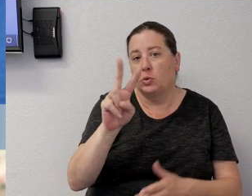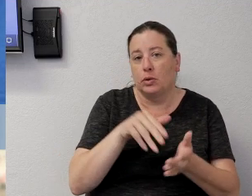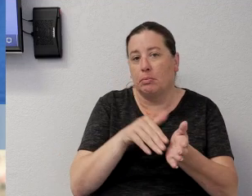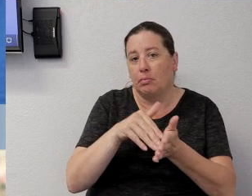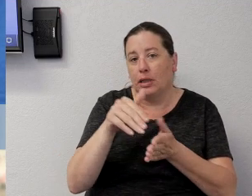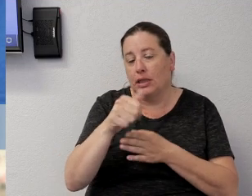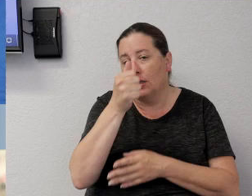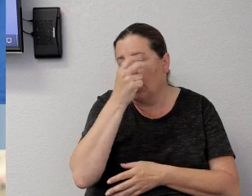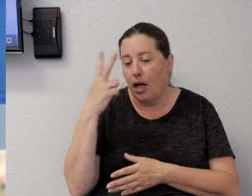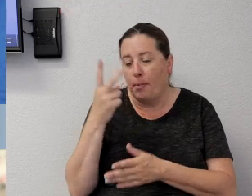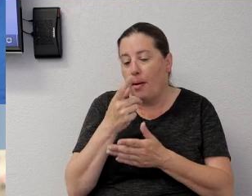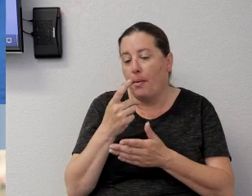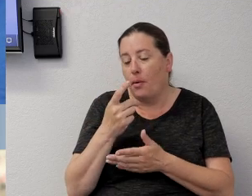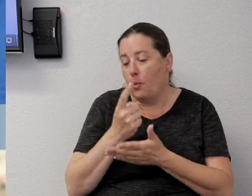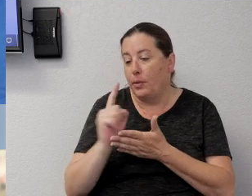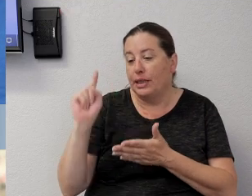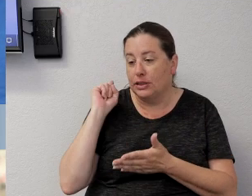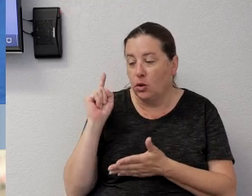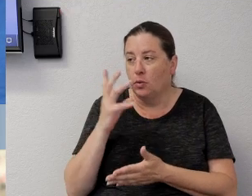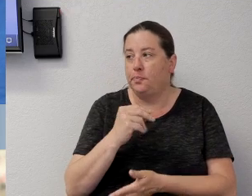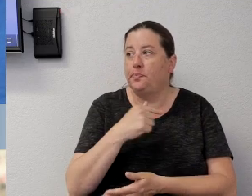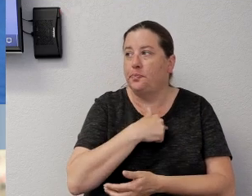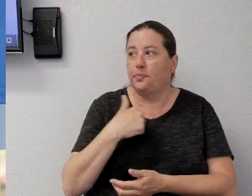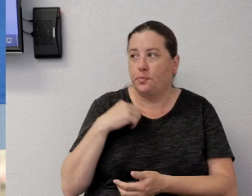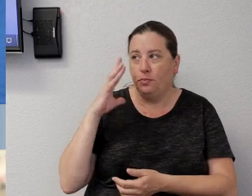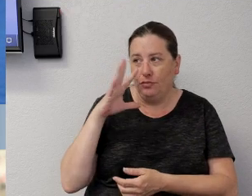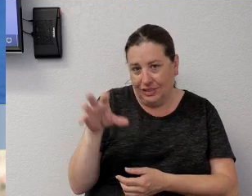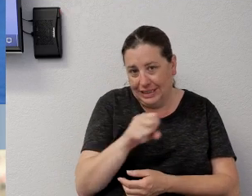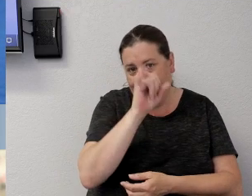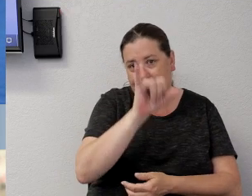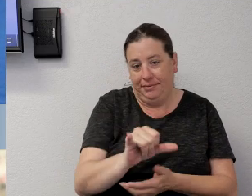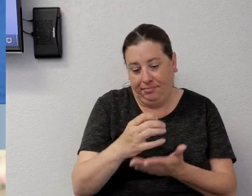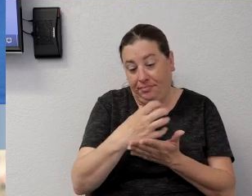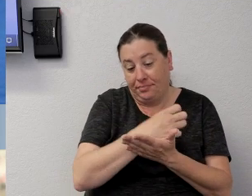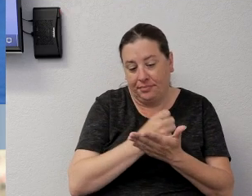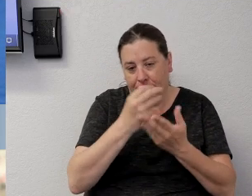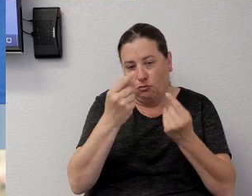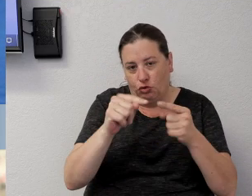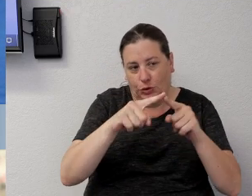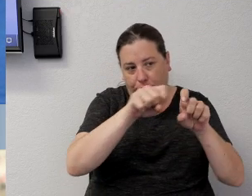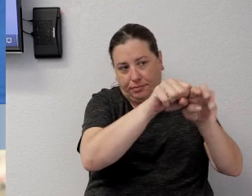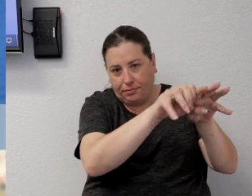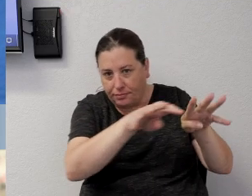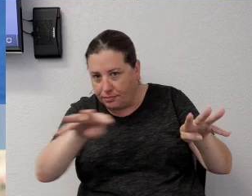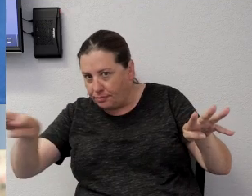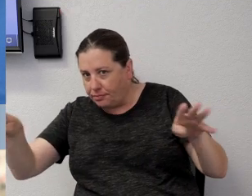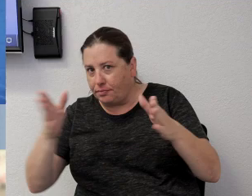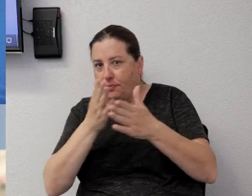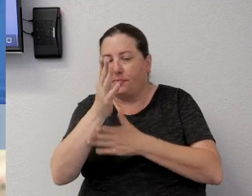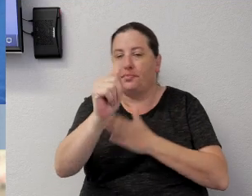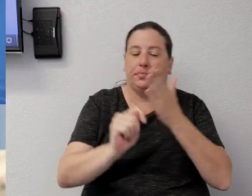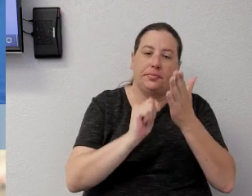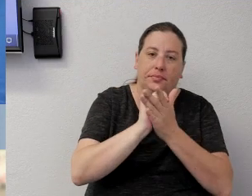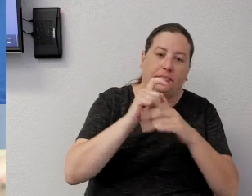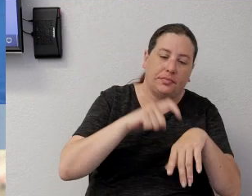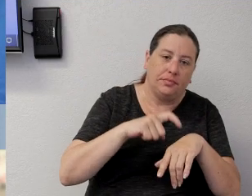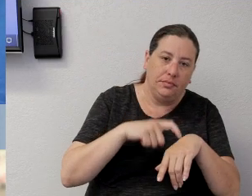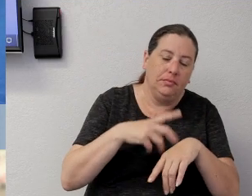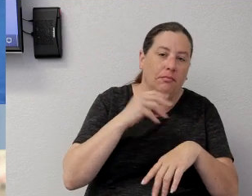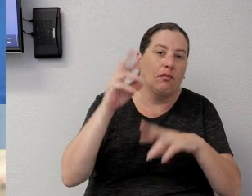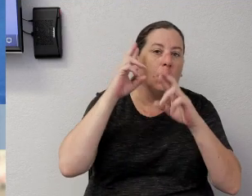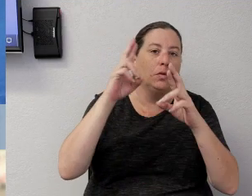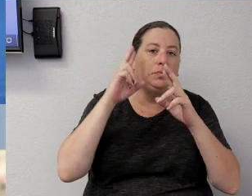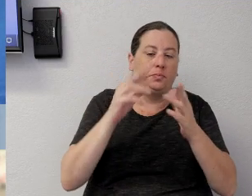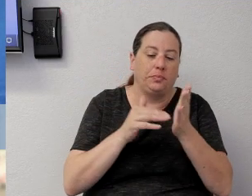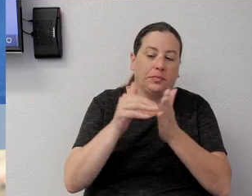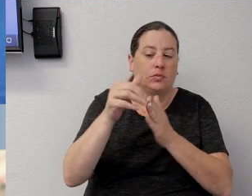ago, and we are going to take that into income and spread it over some period of time. We hope millions of additional revenue